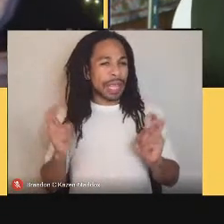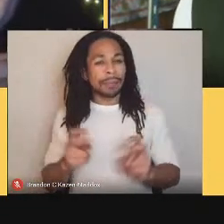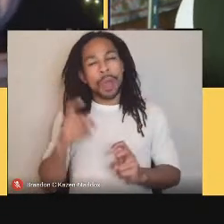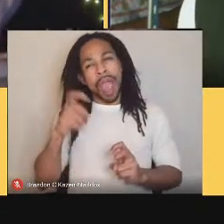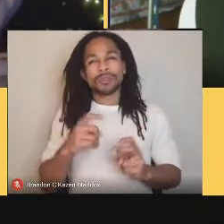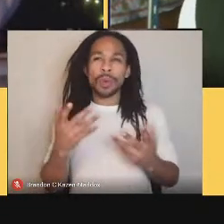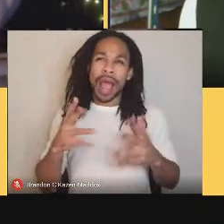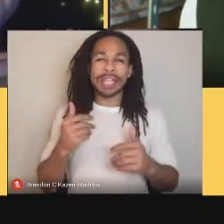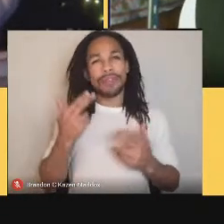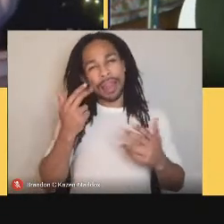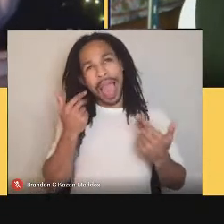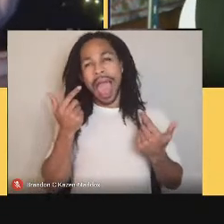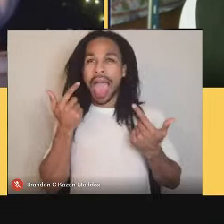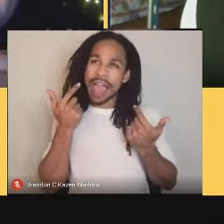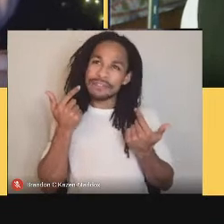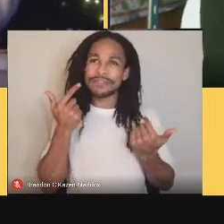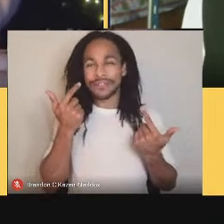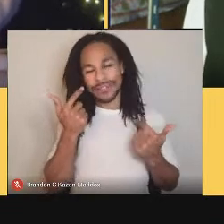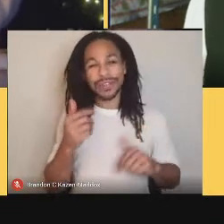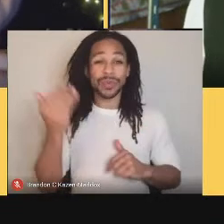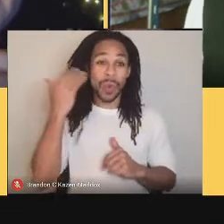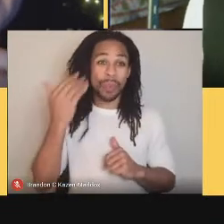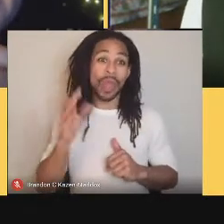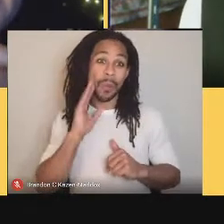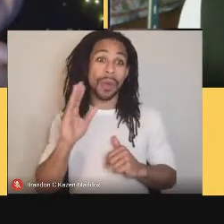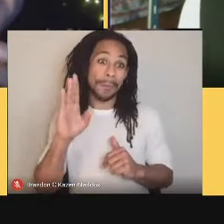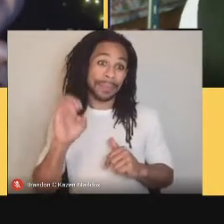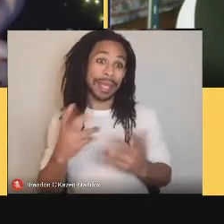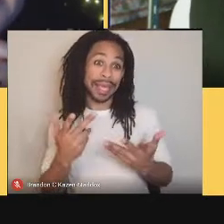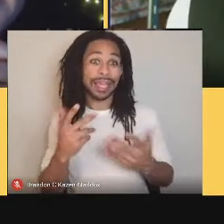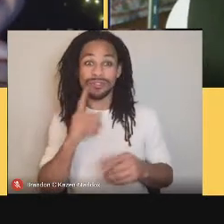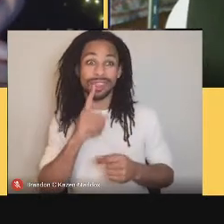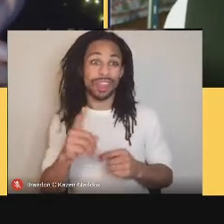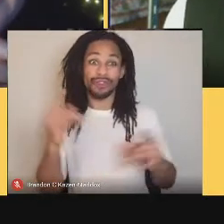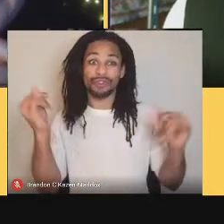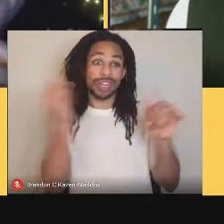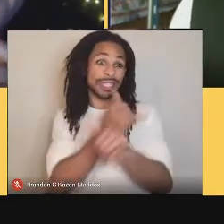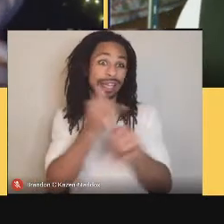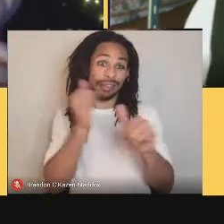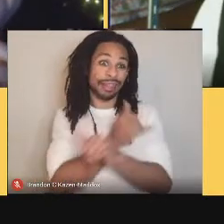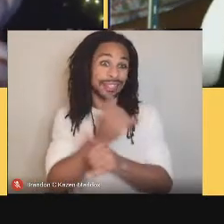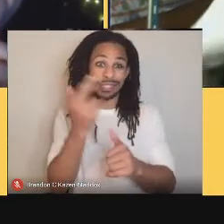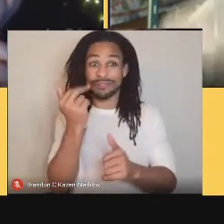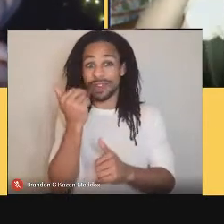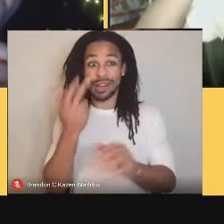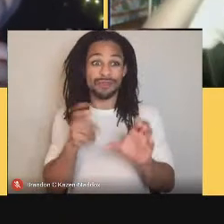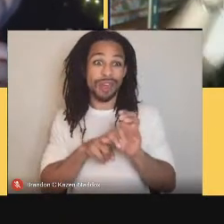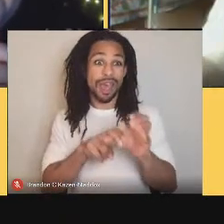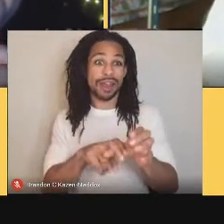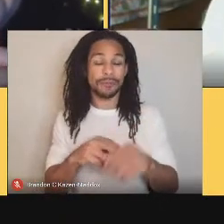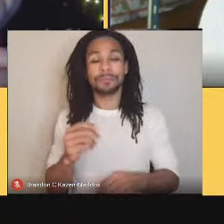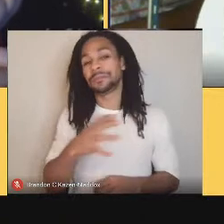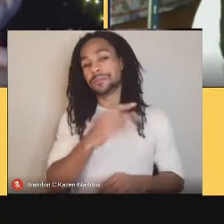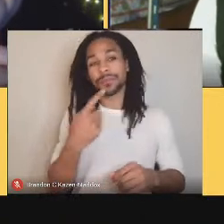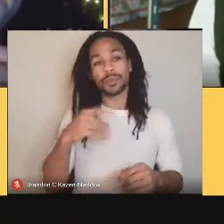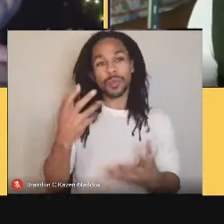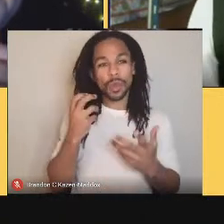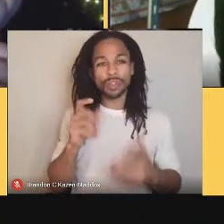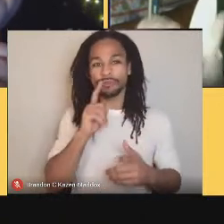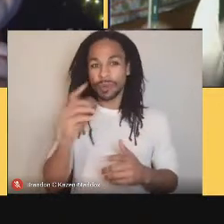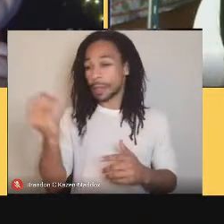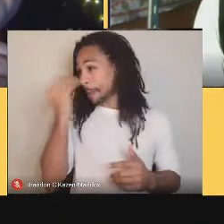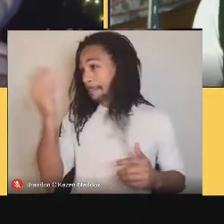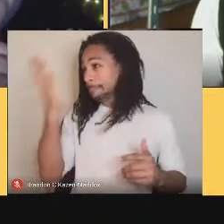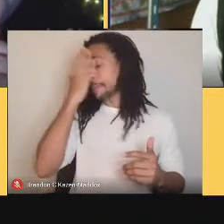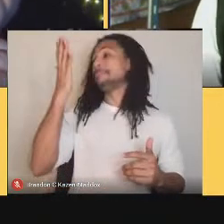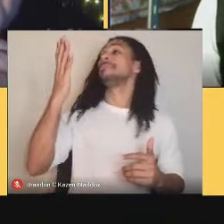at it when you listen to it. You already know this is going to be a ridiculous ride that you're in for. And we wanted to hit them in the face with that